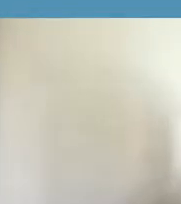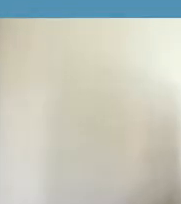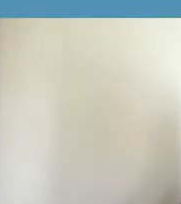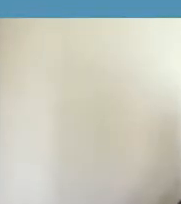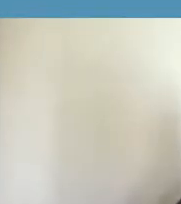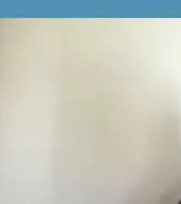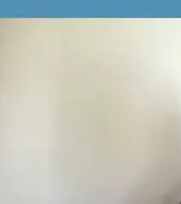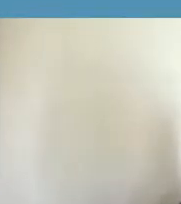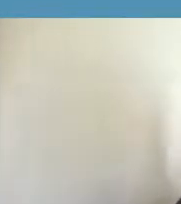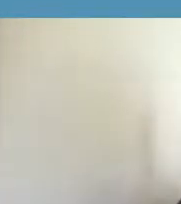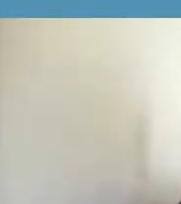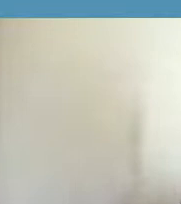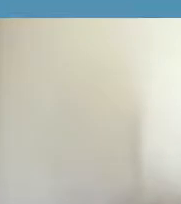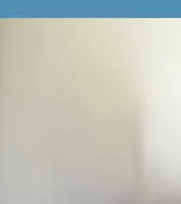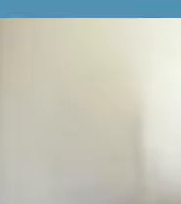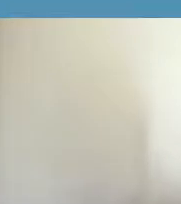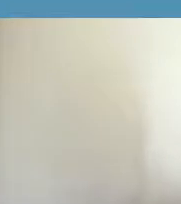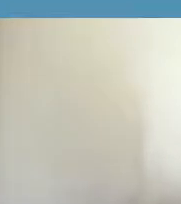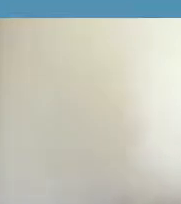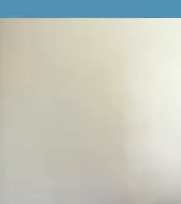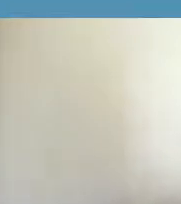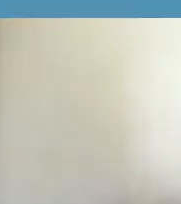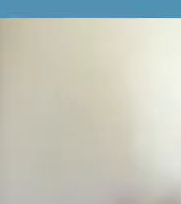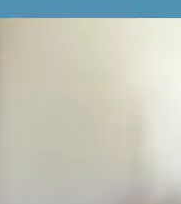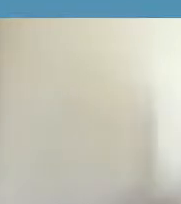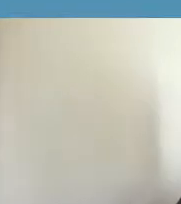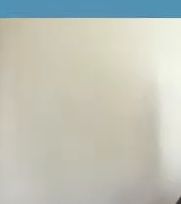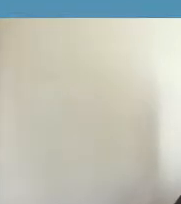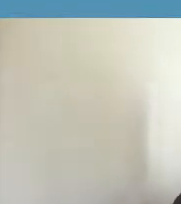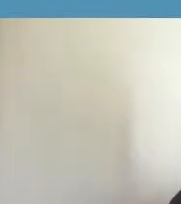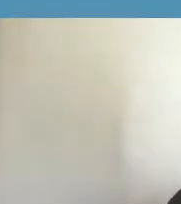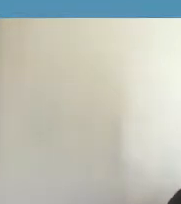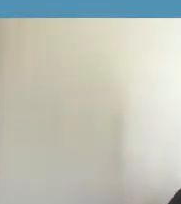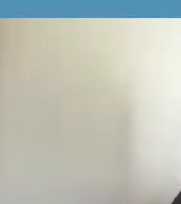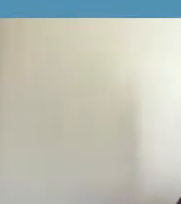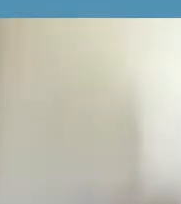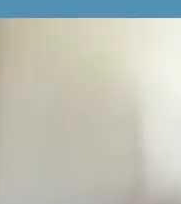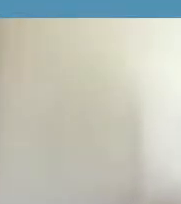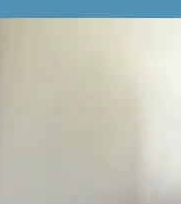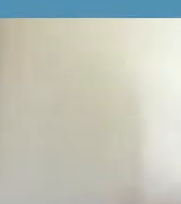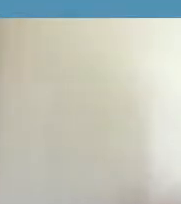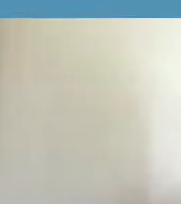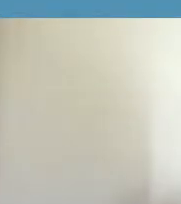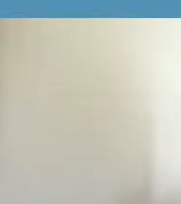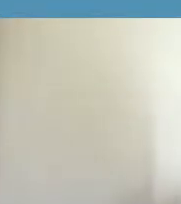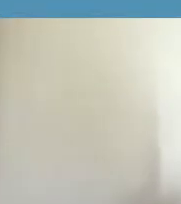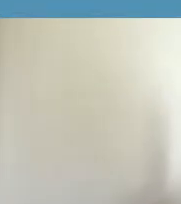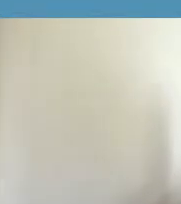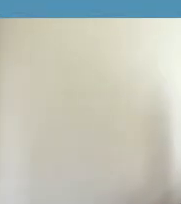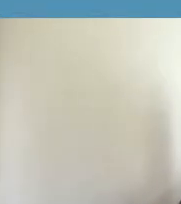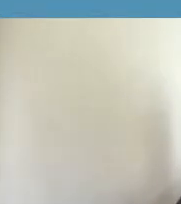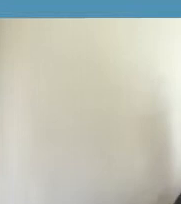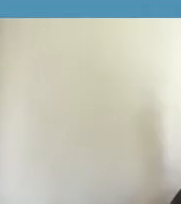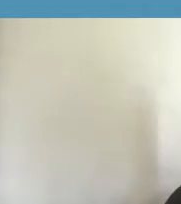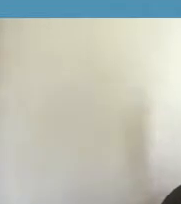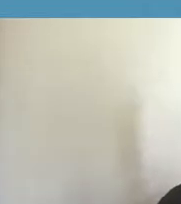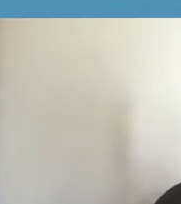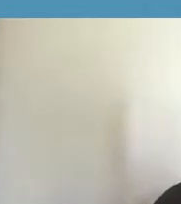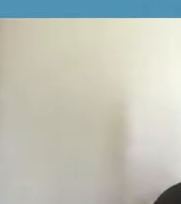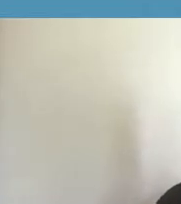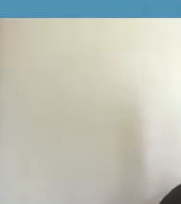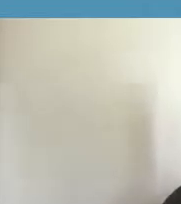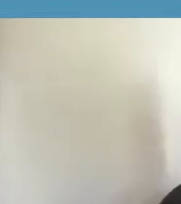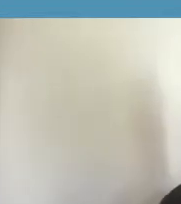as time allows. However, we may not be able to address all questions, and other questions may arise after reflecting on a